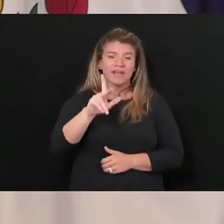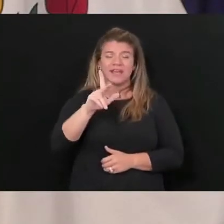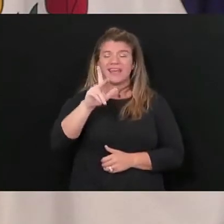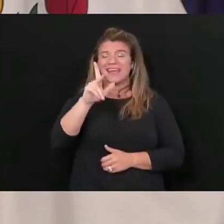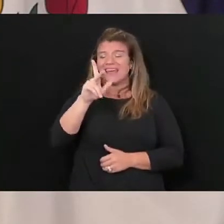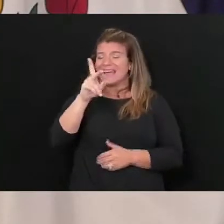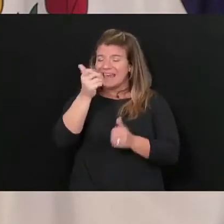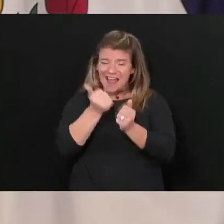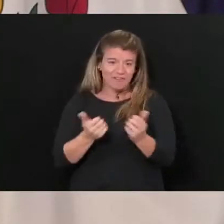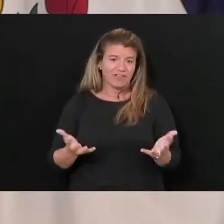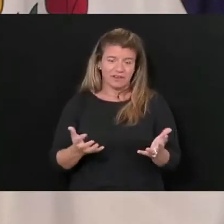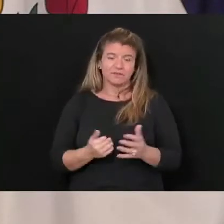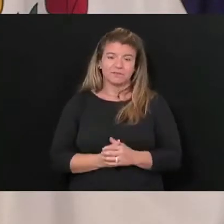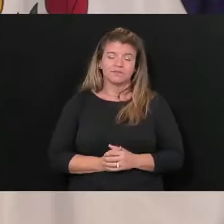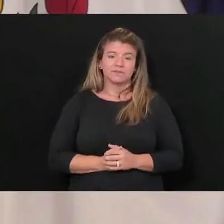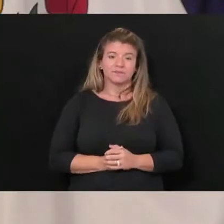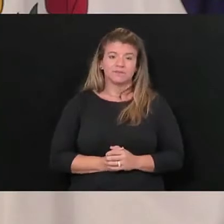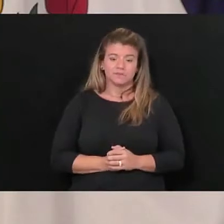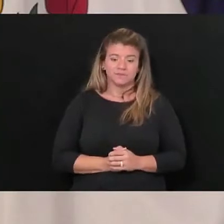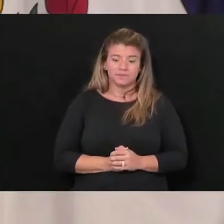way.